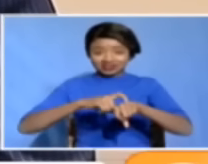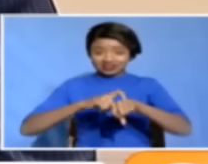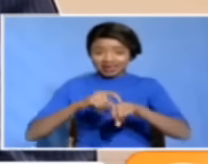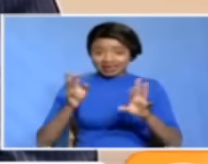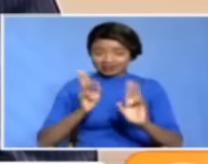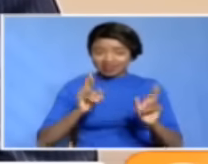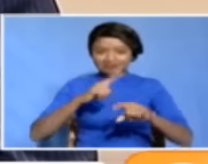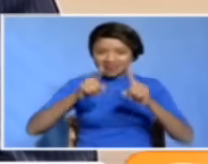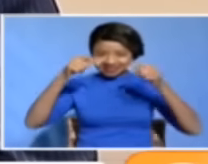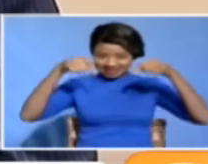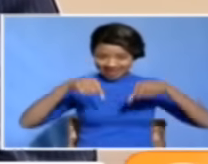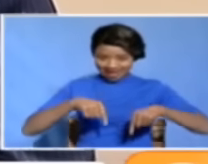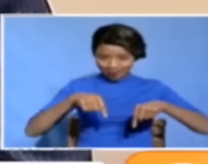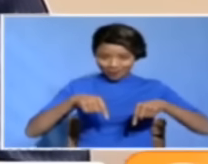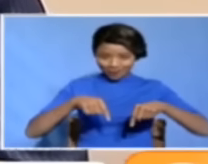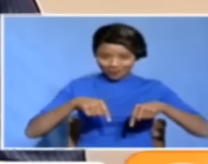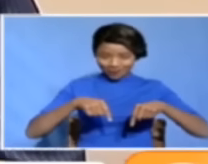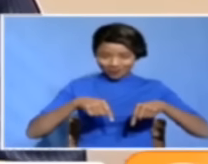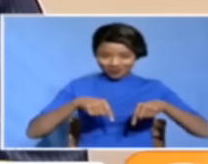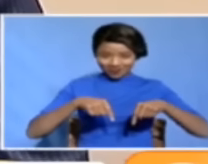now,